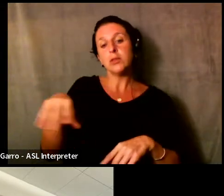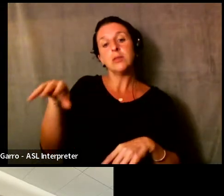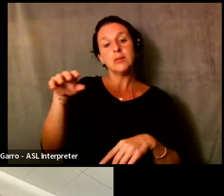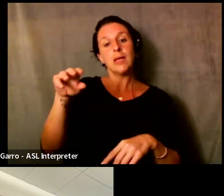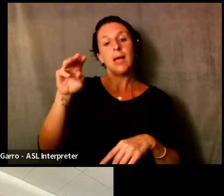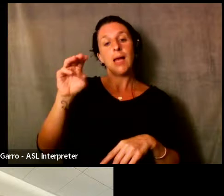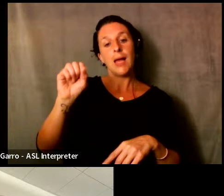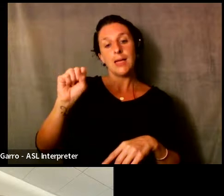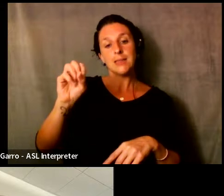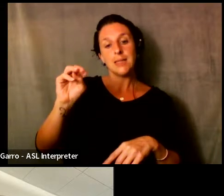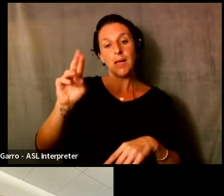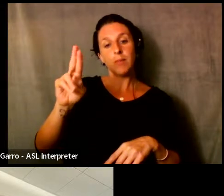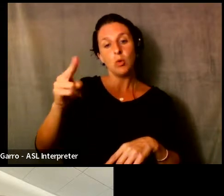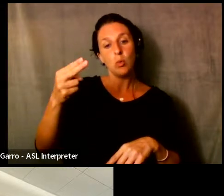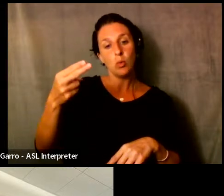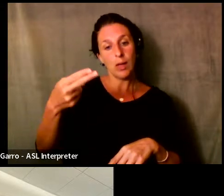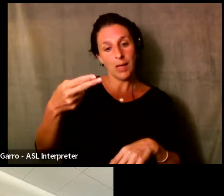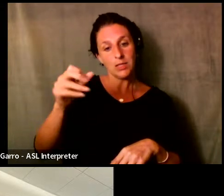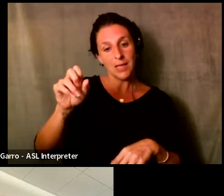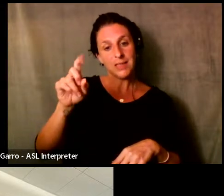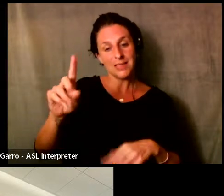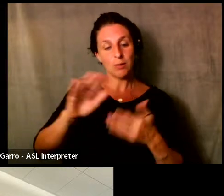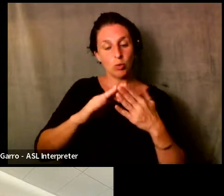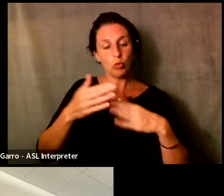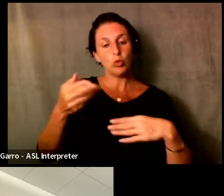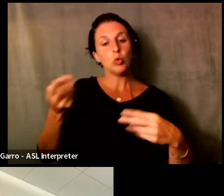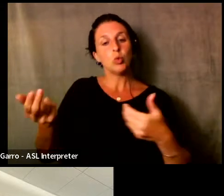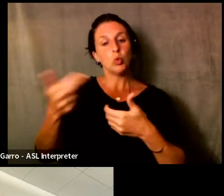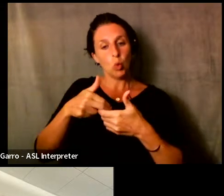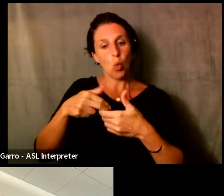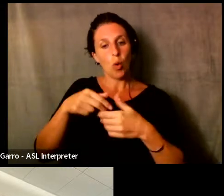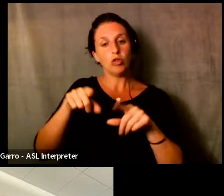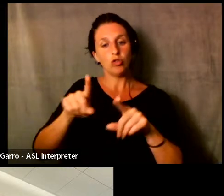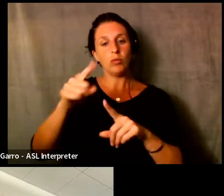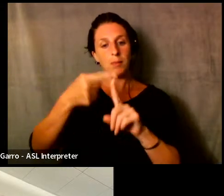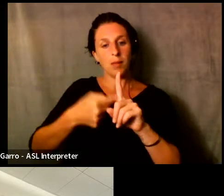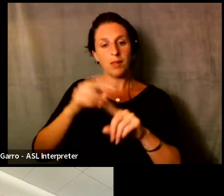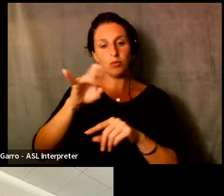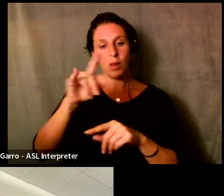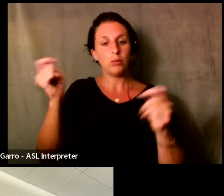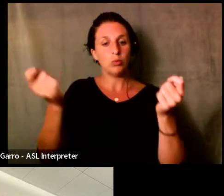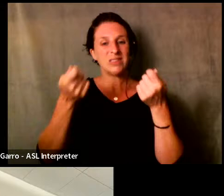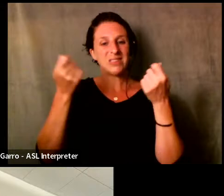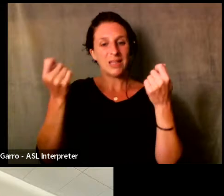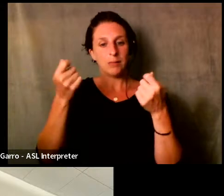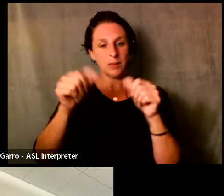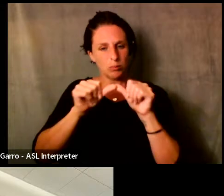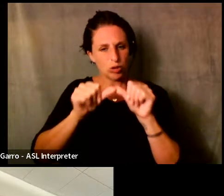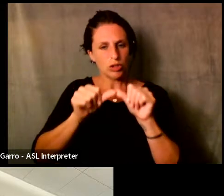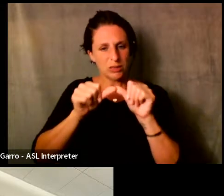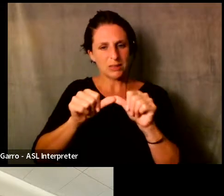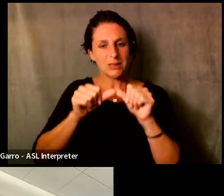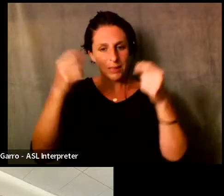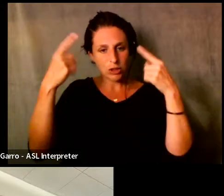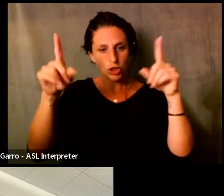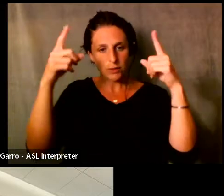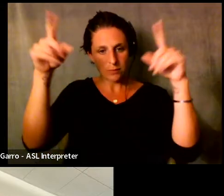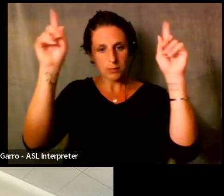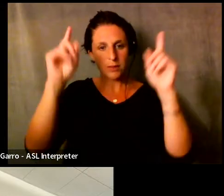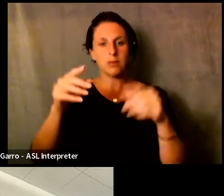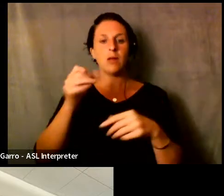SMUHSD community to join them during the month of July in celebrating the persistence and achievements of the